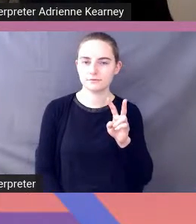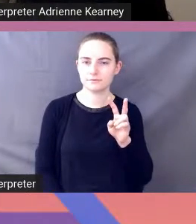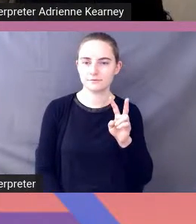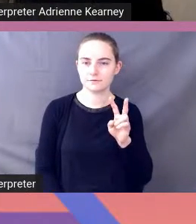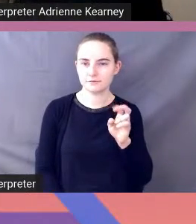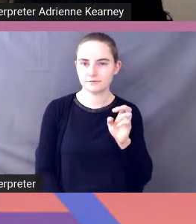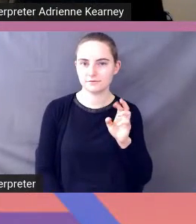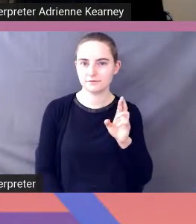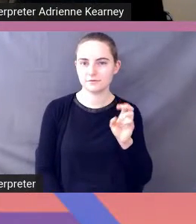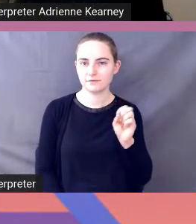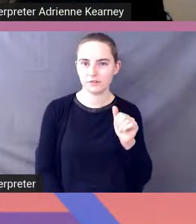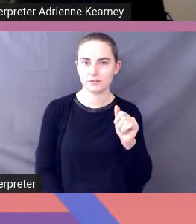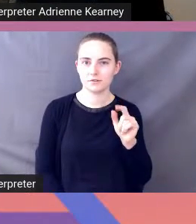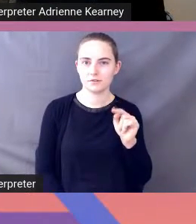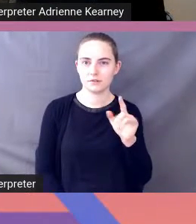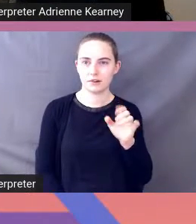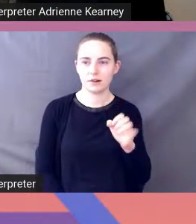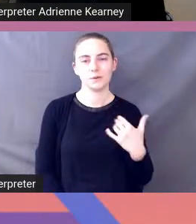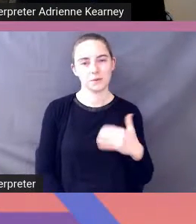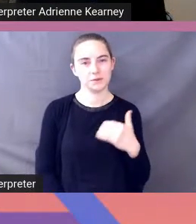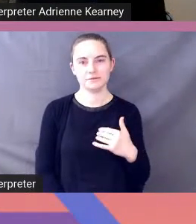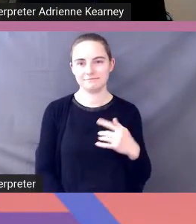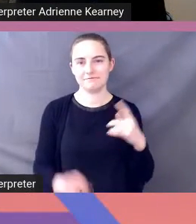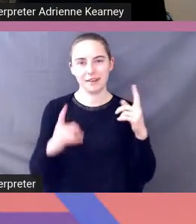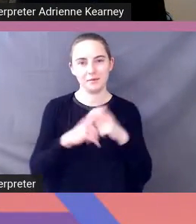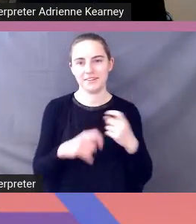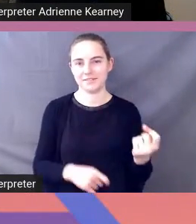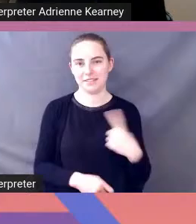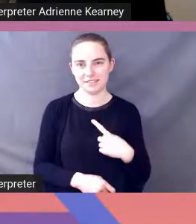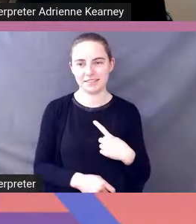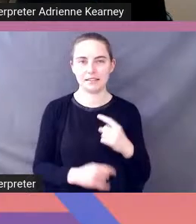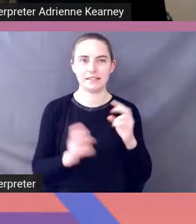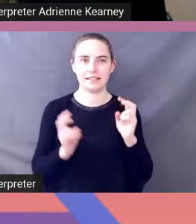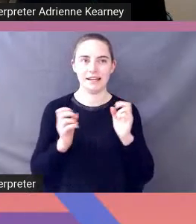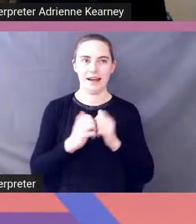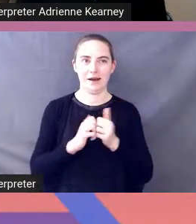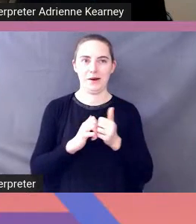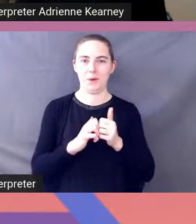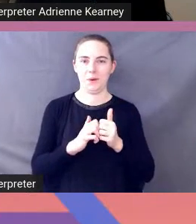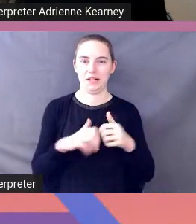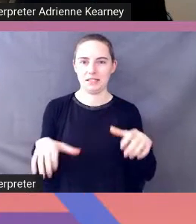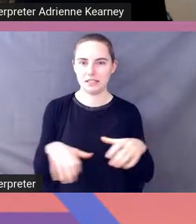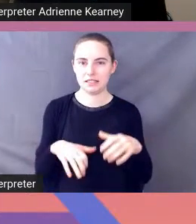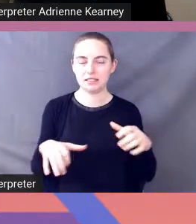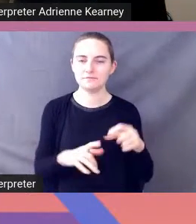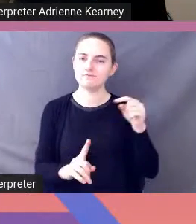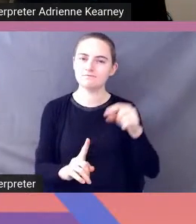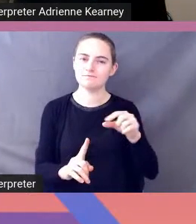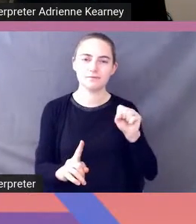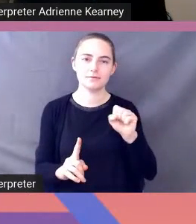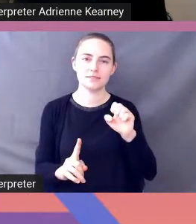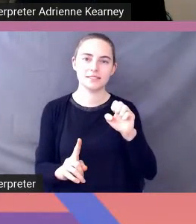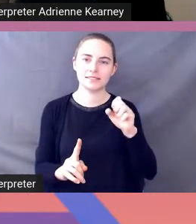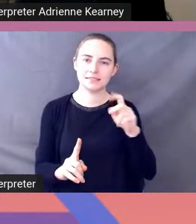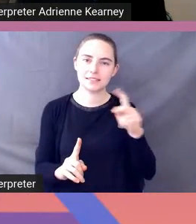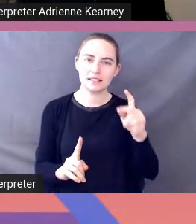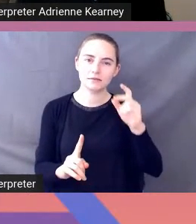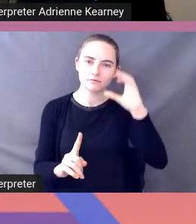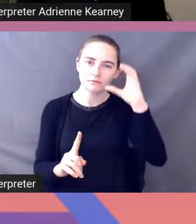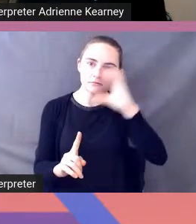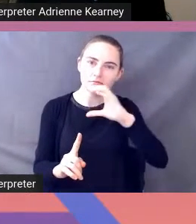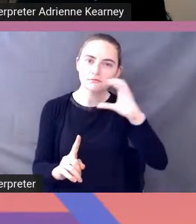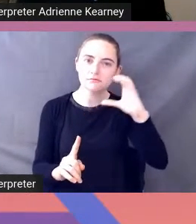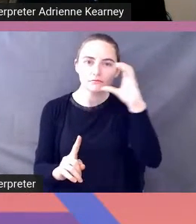How to? Right. Well, I think seek out spaces.